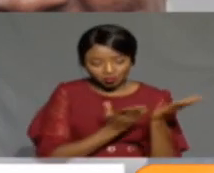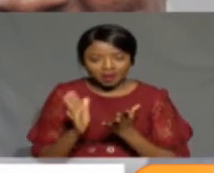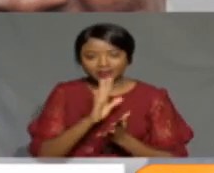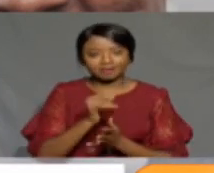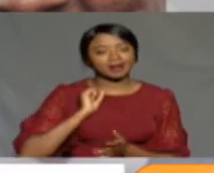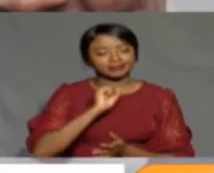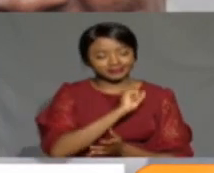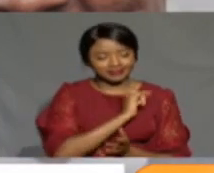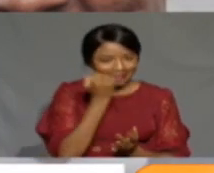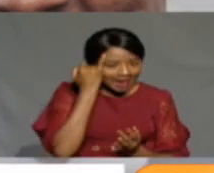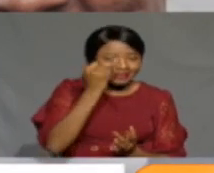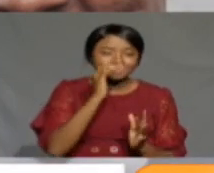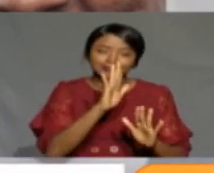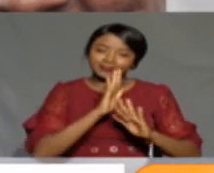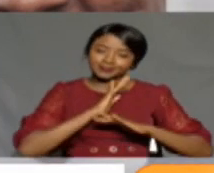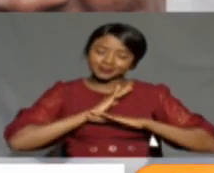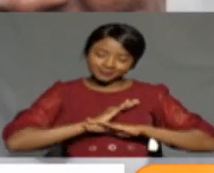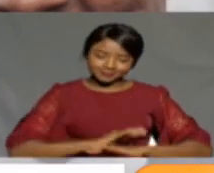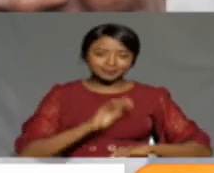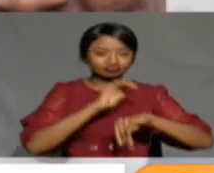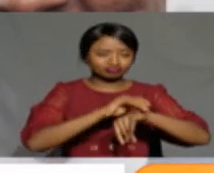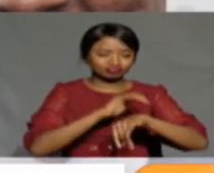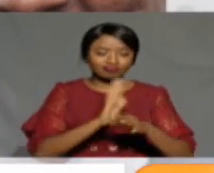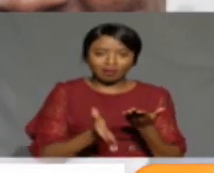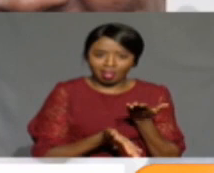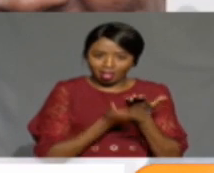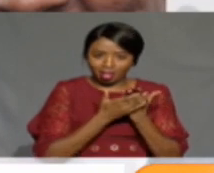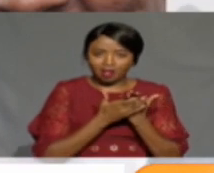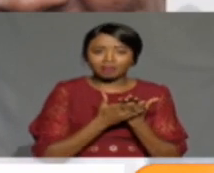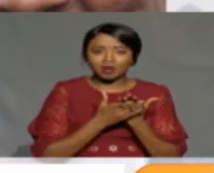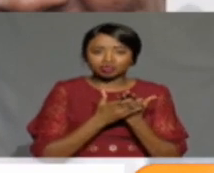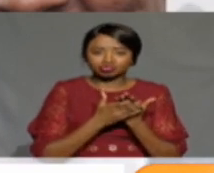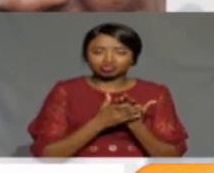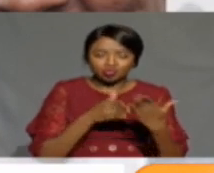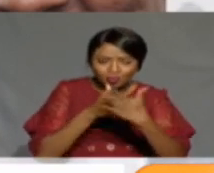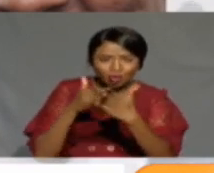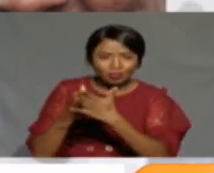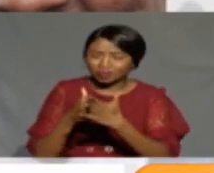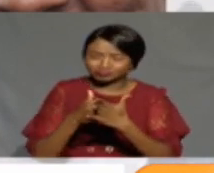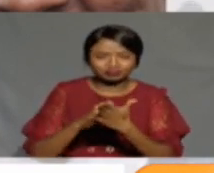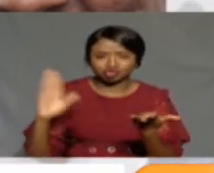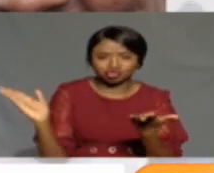of heart, terming it a key step in unlocking the stalemate that was hindering